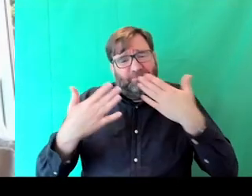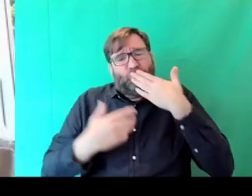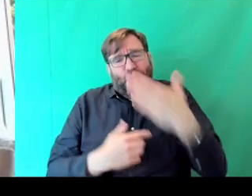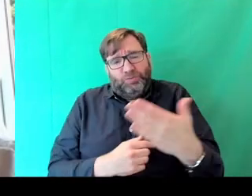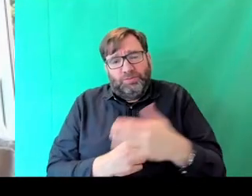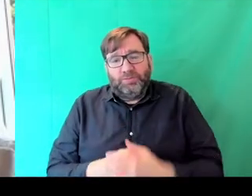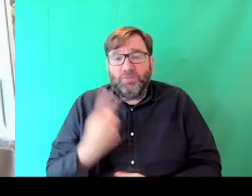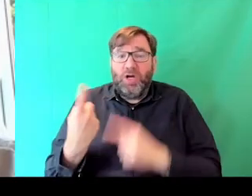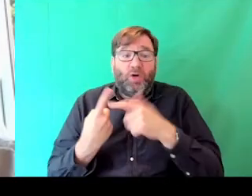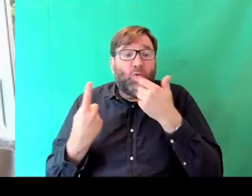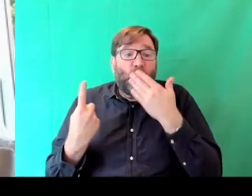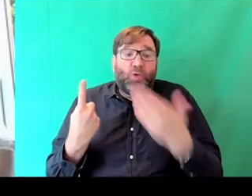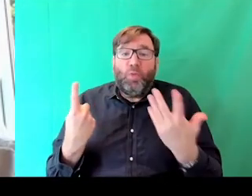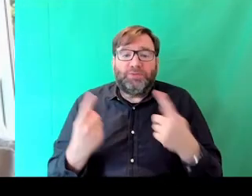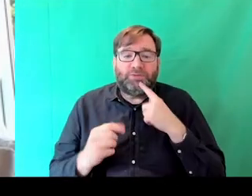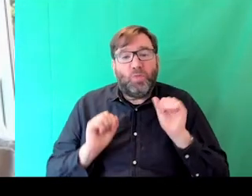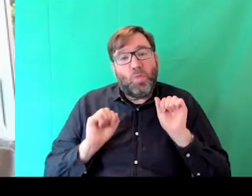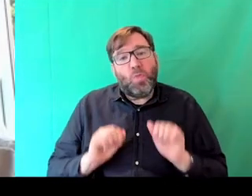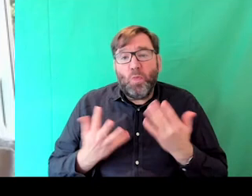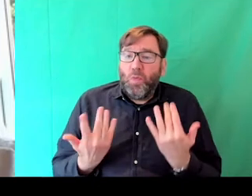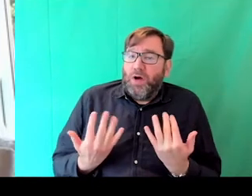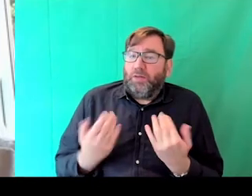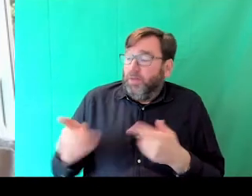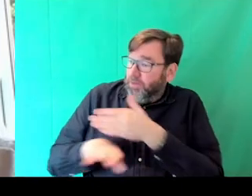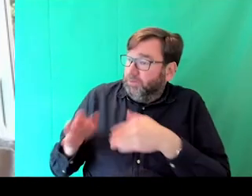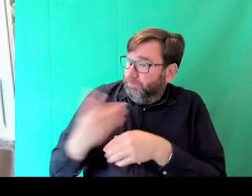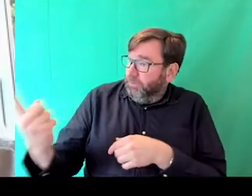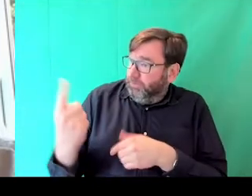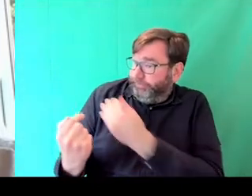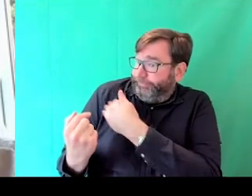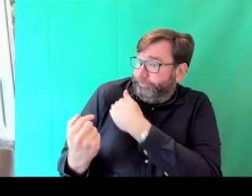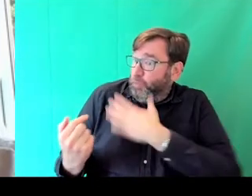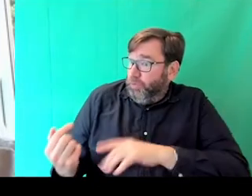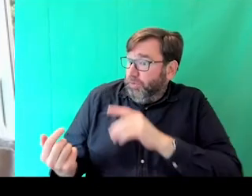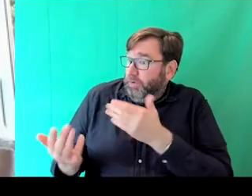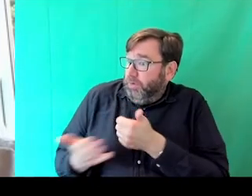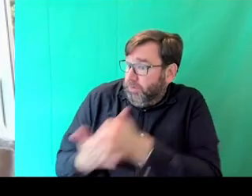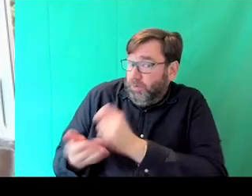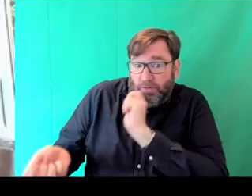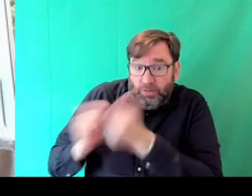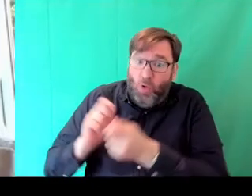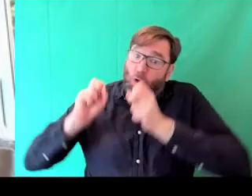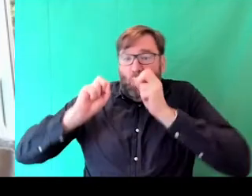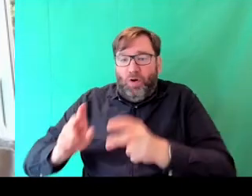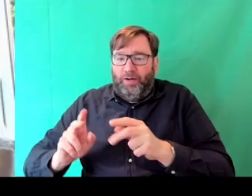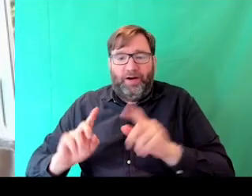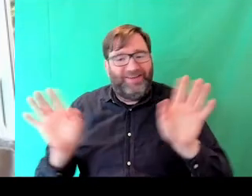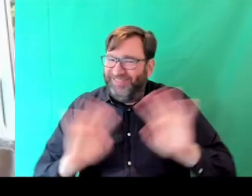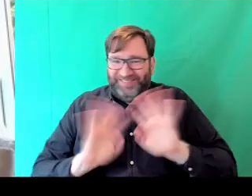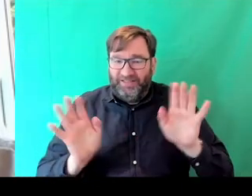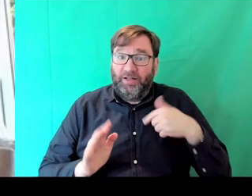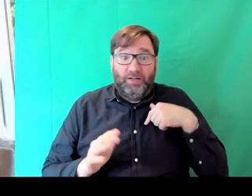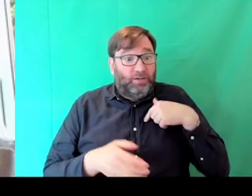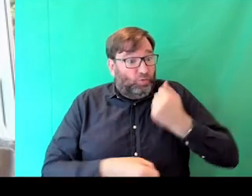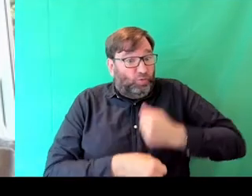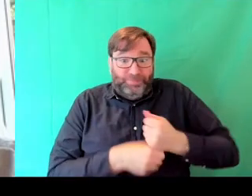me, like, yes, I have one hand and can pull it out, but if I'm holding a coffee, I'm gonna struggle with that door real quick for sure. And so there was just